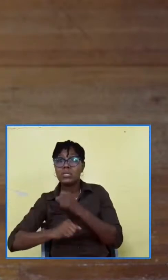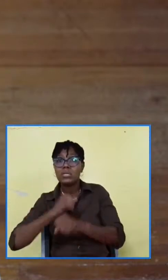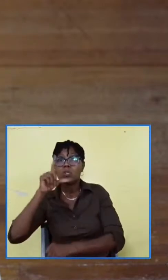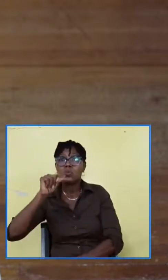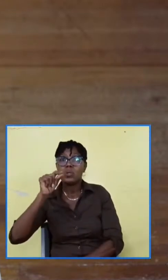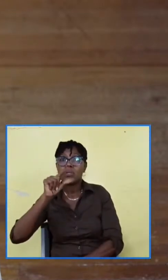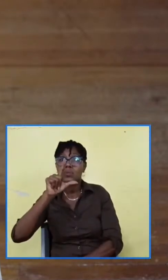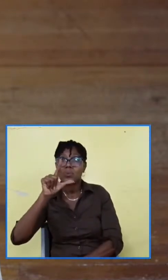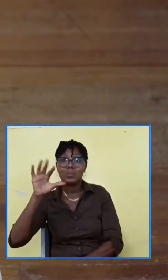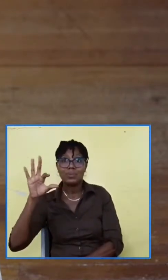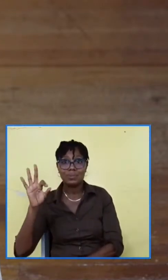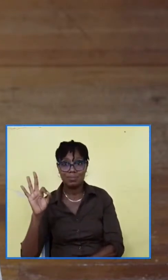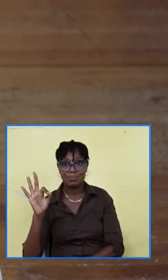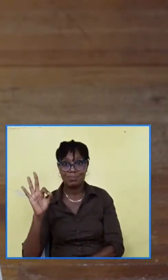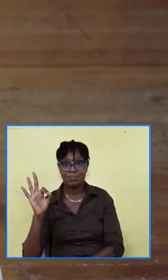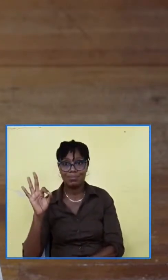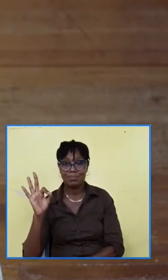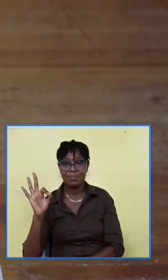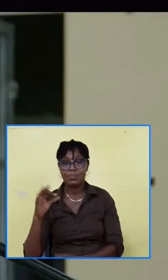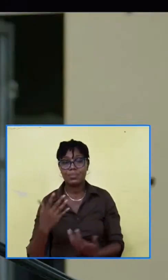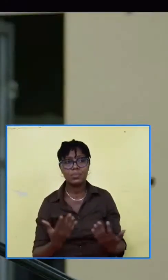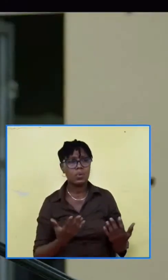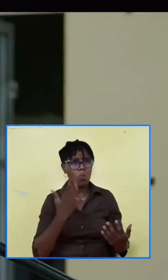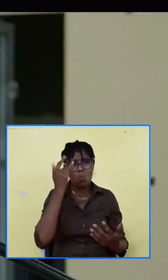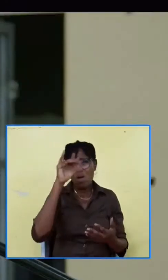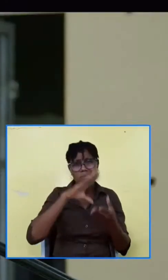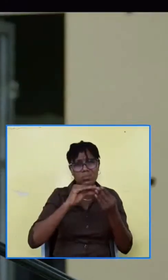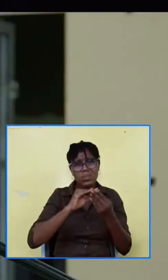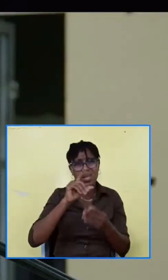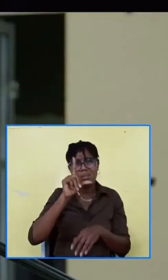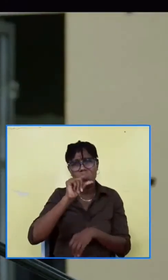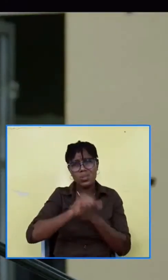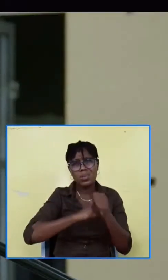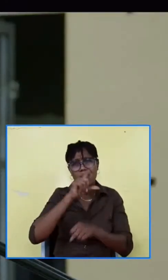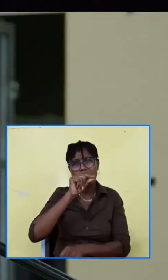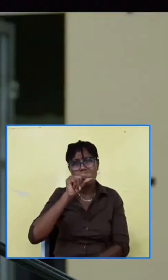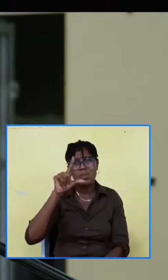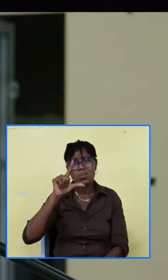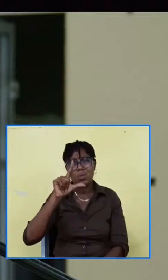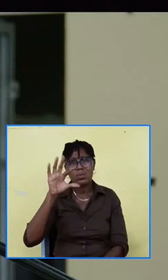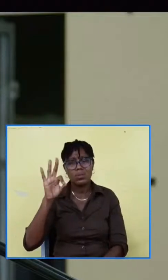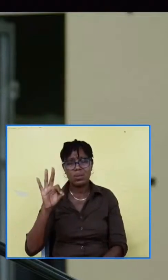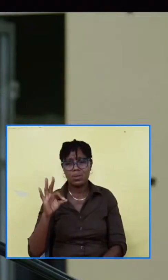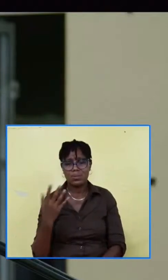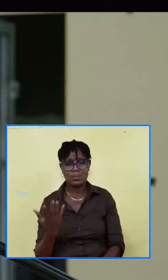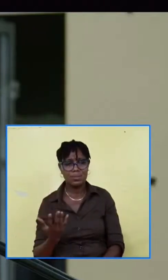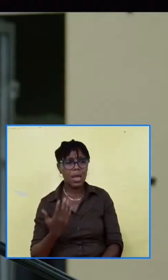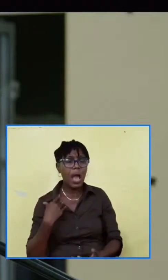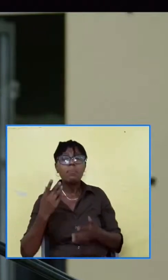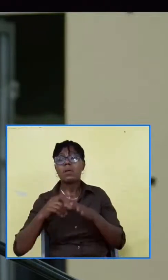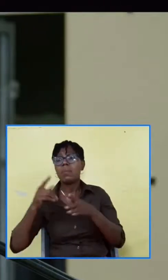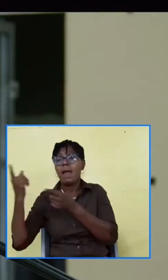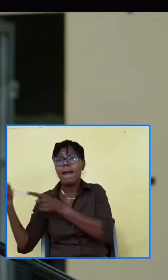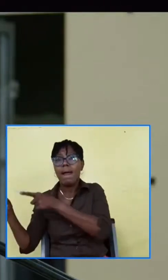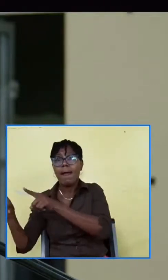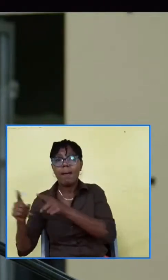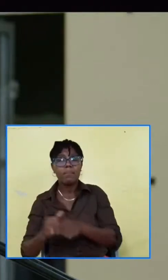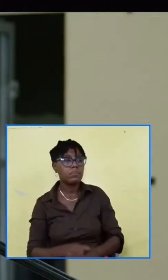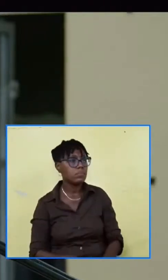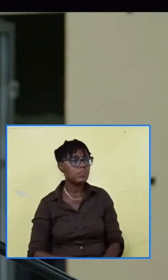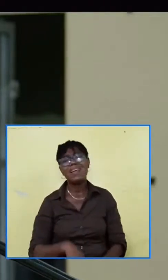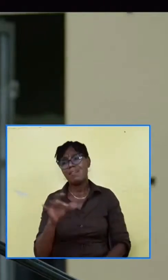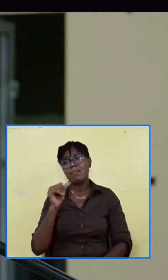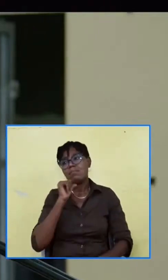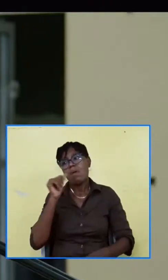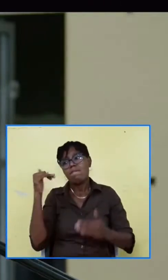2029 is very unlikely. I'm using the trend of the 44% reduction That's not fair. every 3 years. That's not fair, Mr. No, but I'm asking.